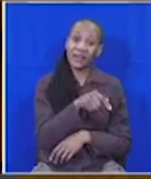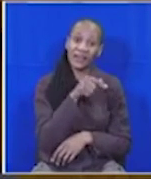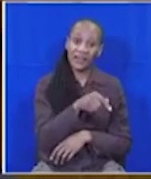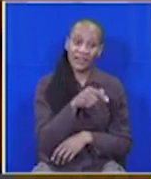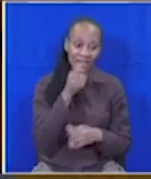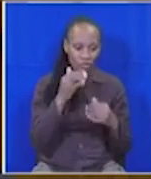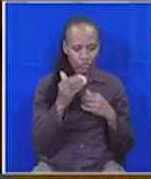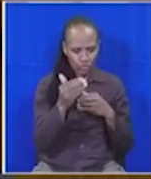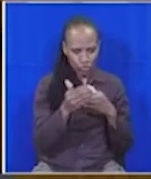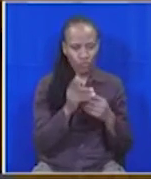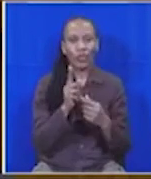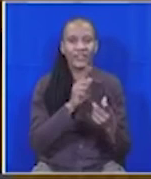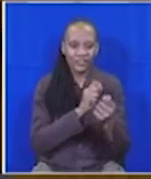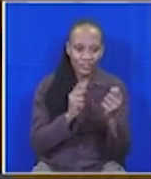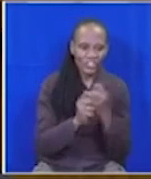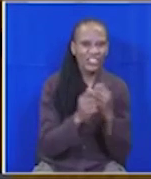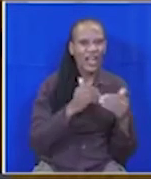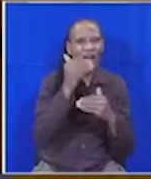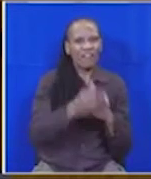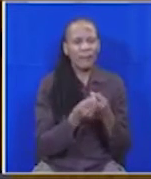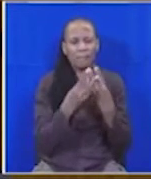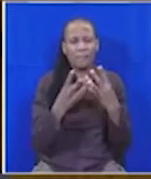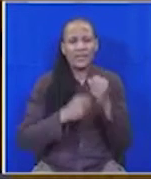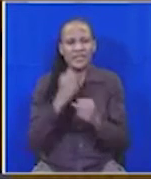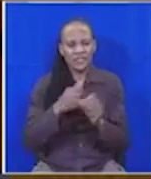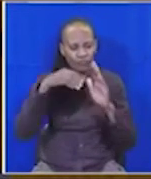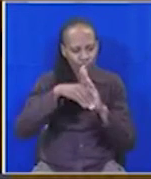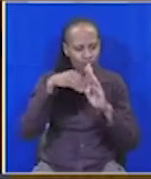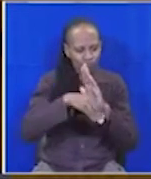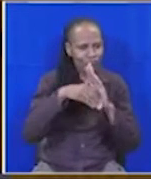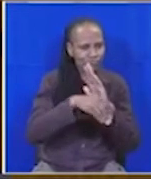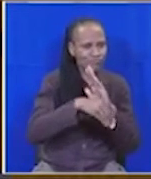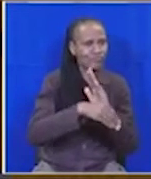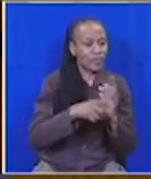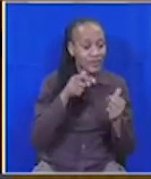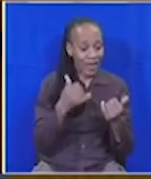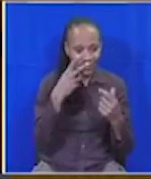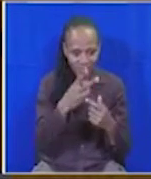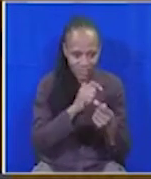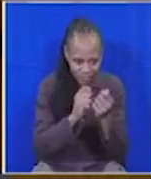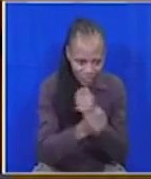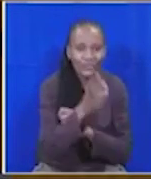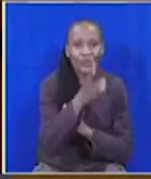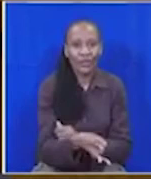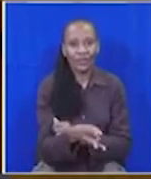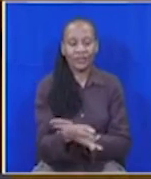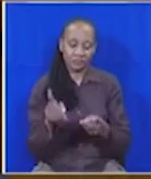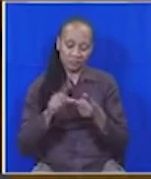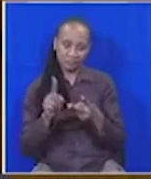approaching a turning point after several years of falling growth as supply-side shocks recede. It also said